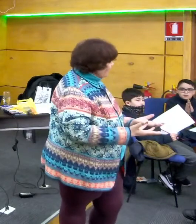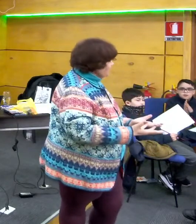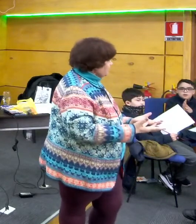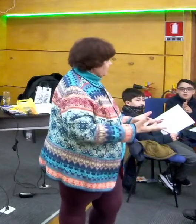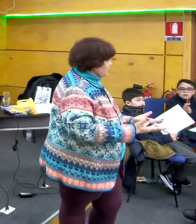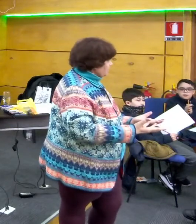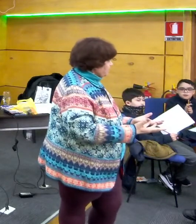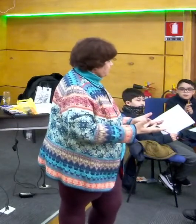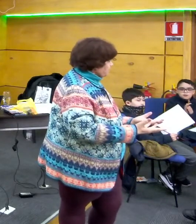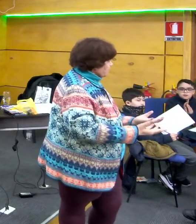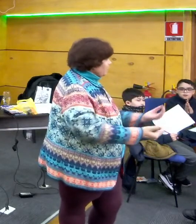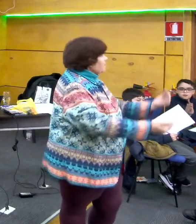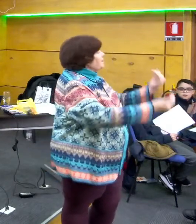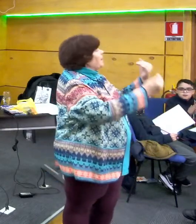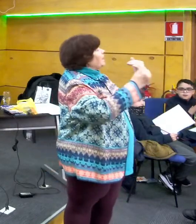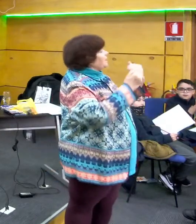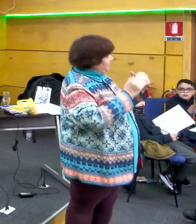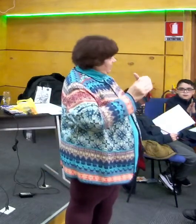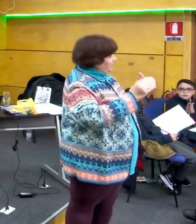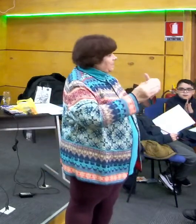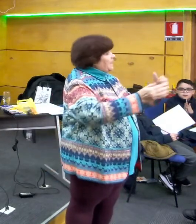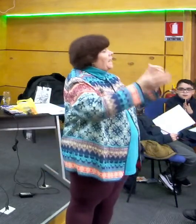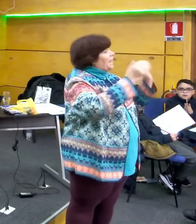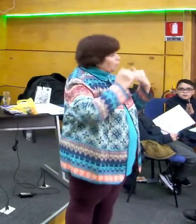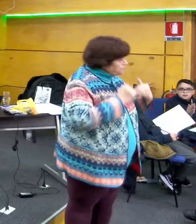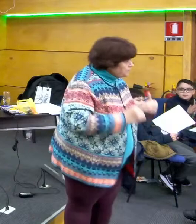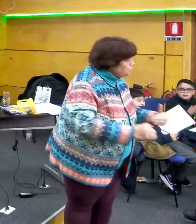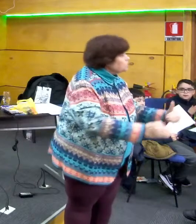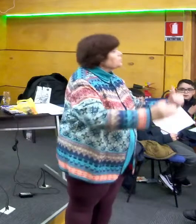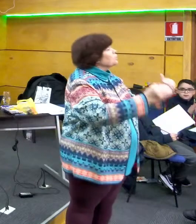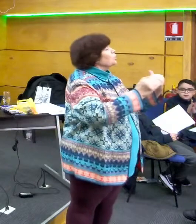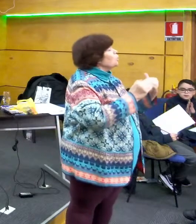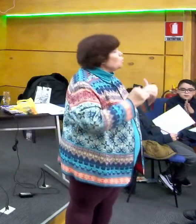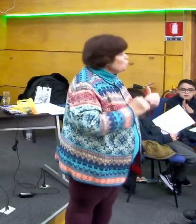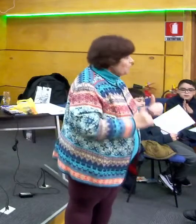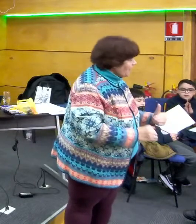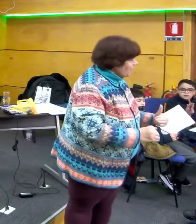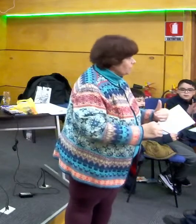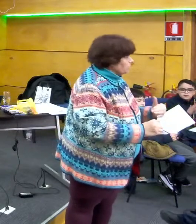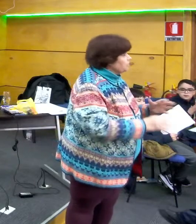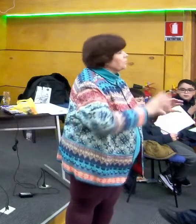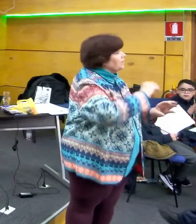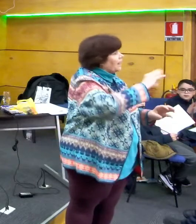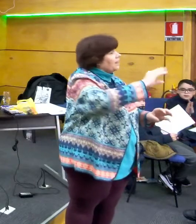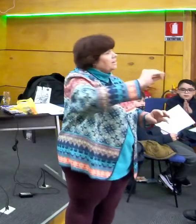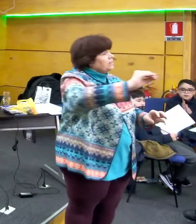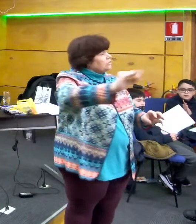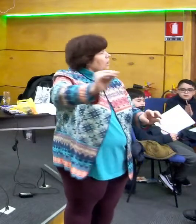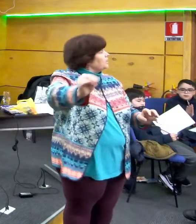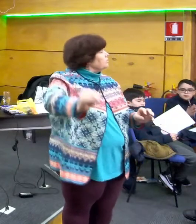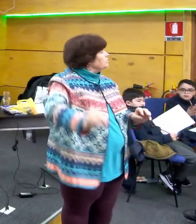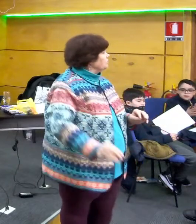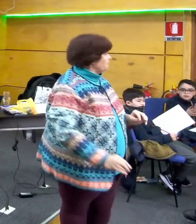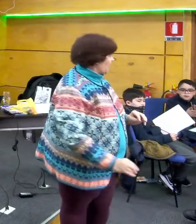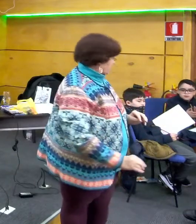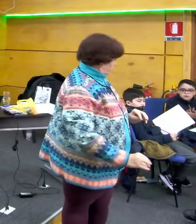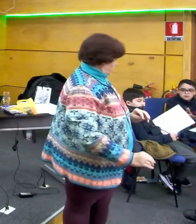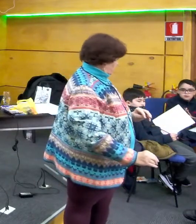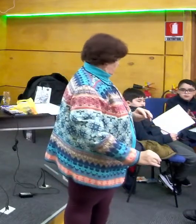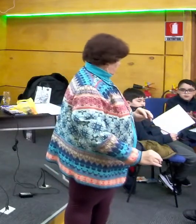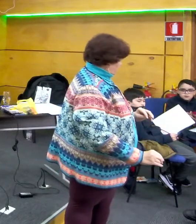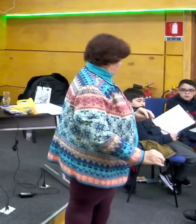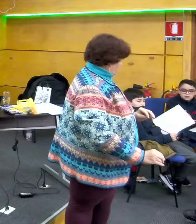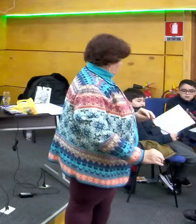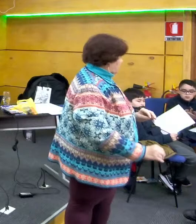you're practicing, that again helps you slow down so you're not talking so